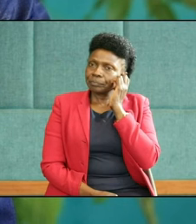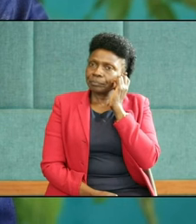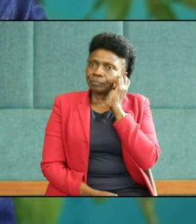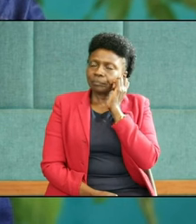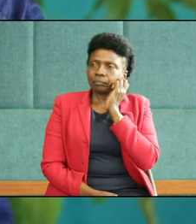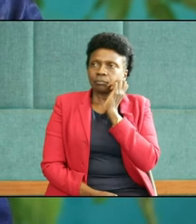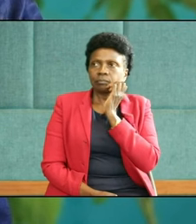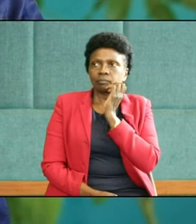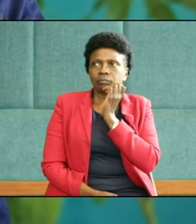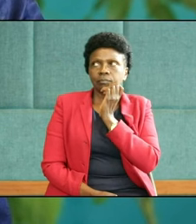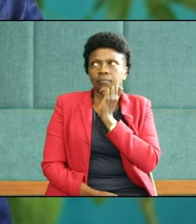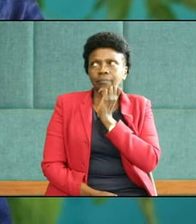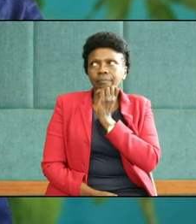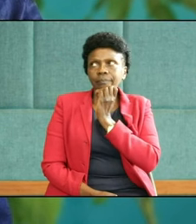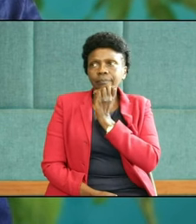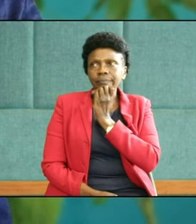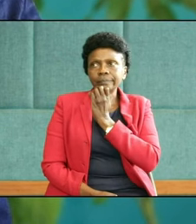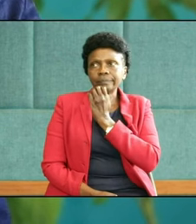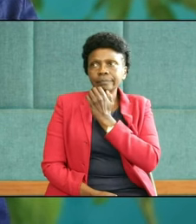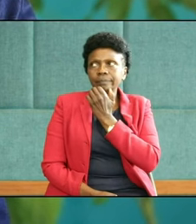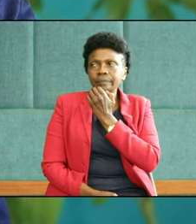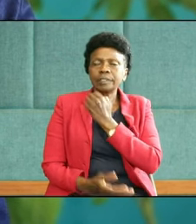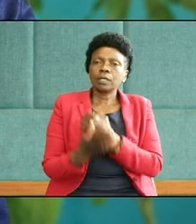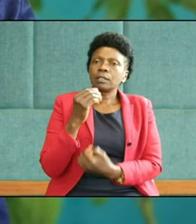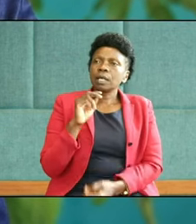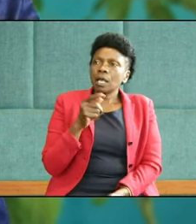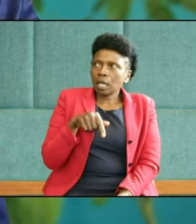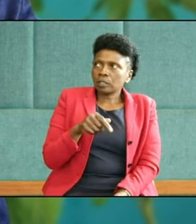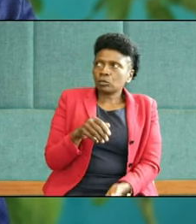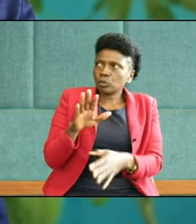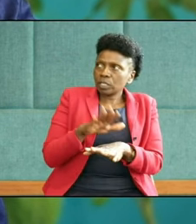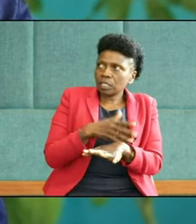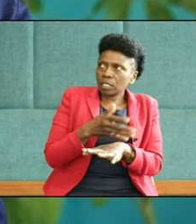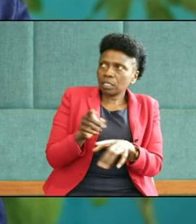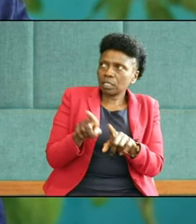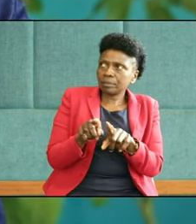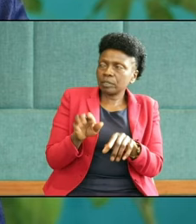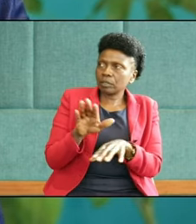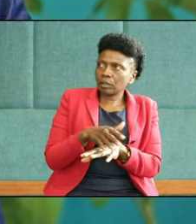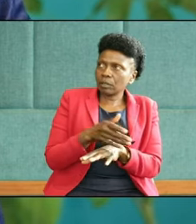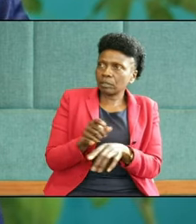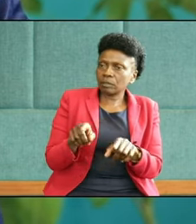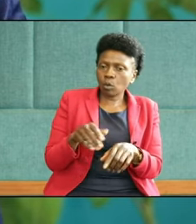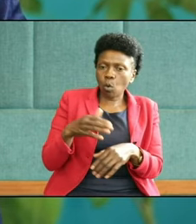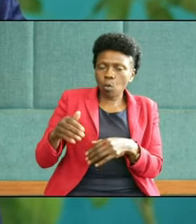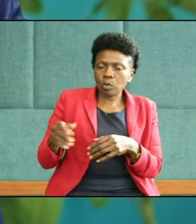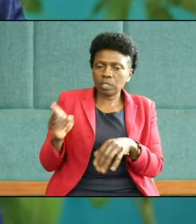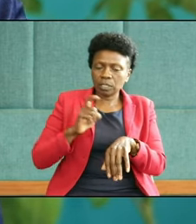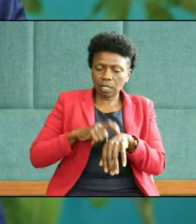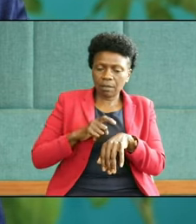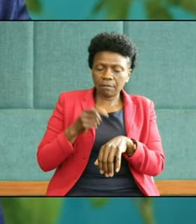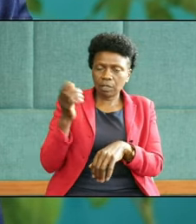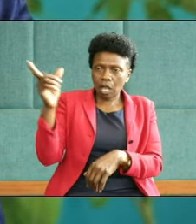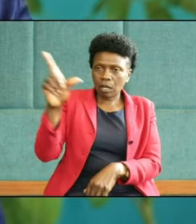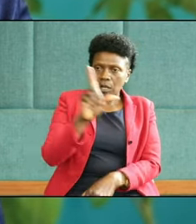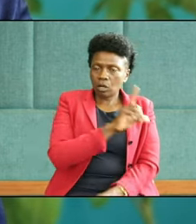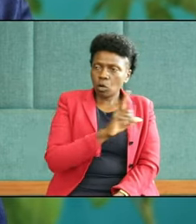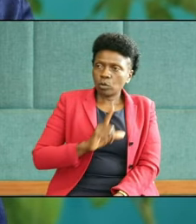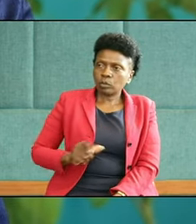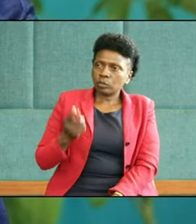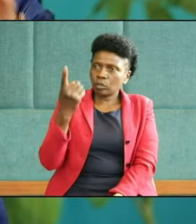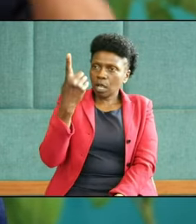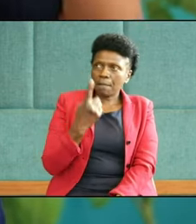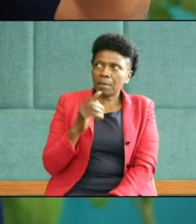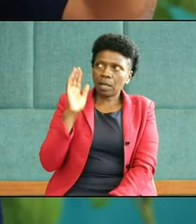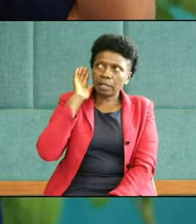song from my screen. I want us to sing that song. It is almost time for the Lord to come. I